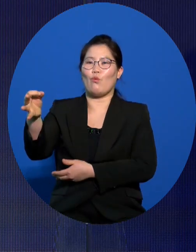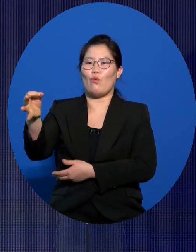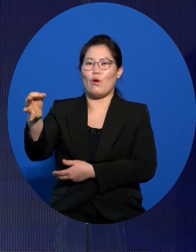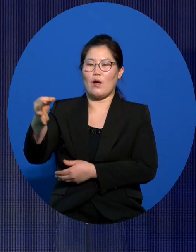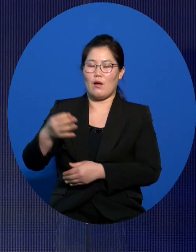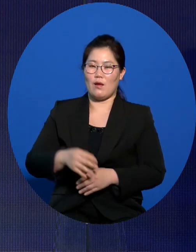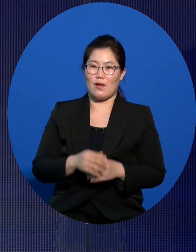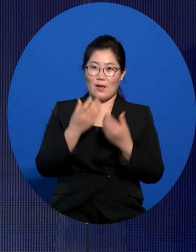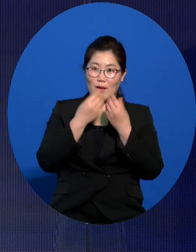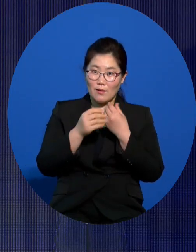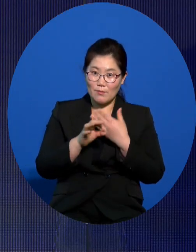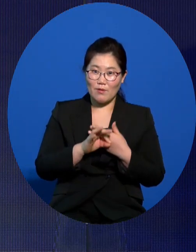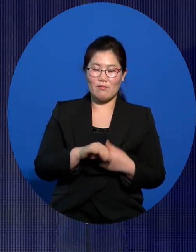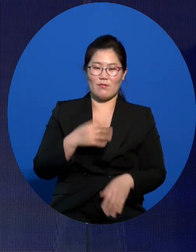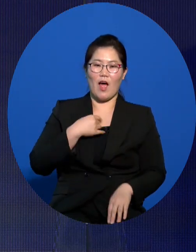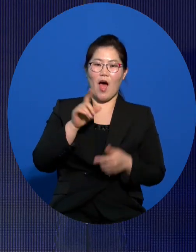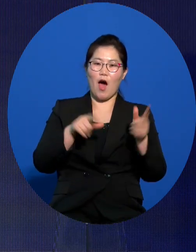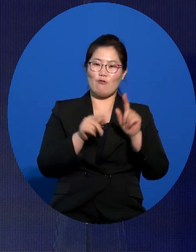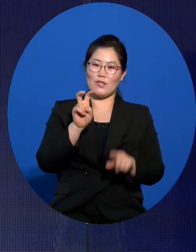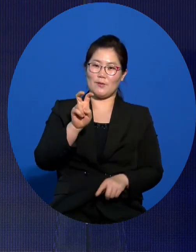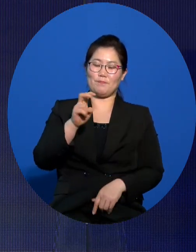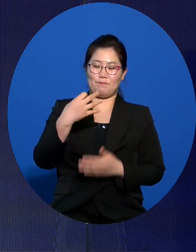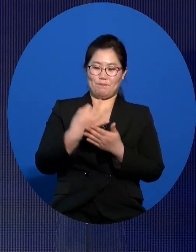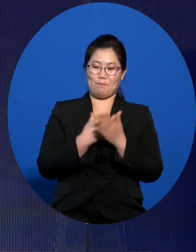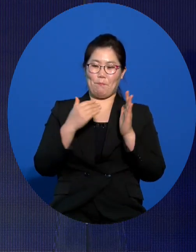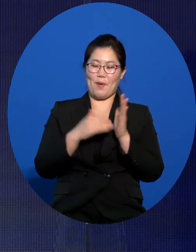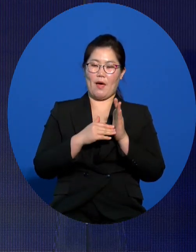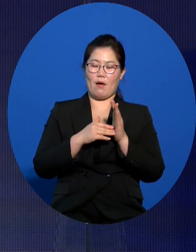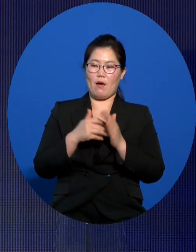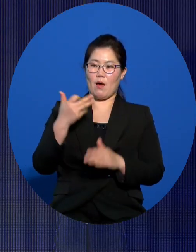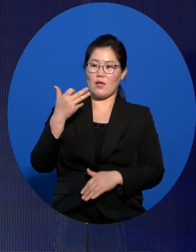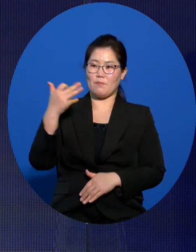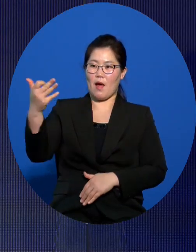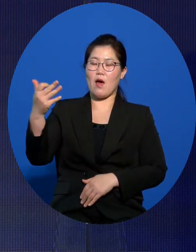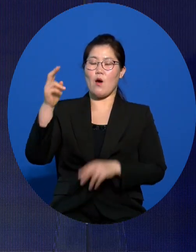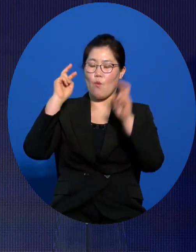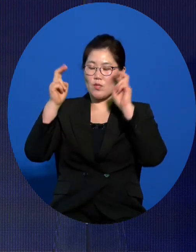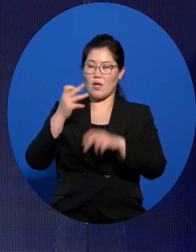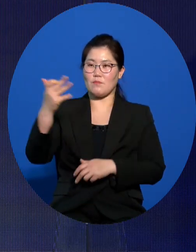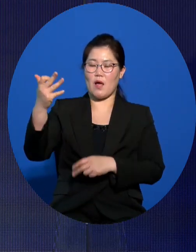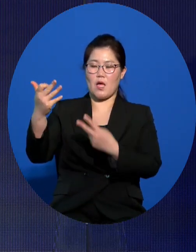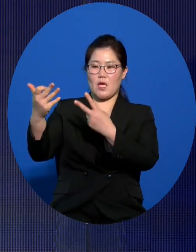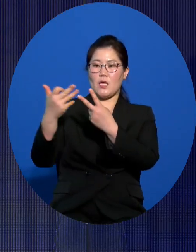to submit to that company, and